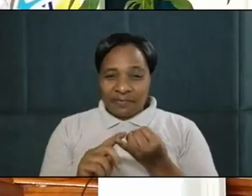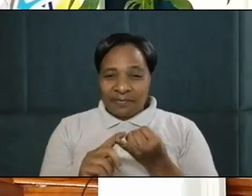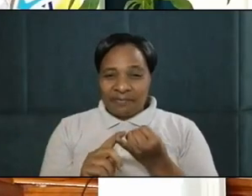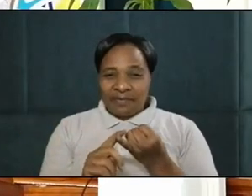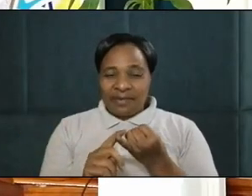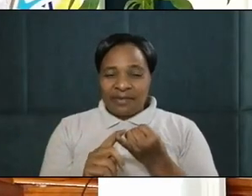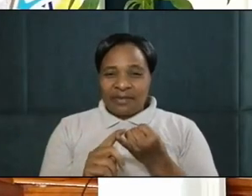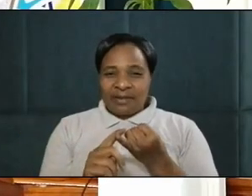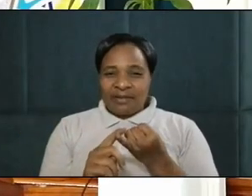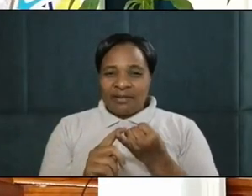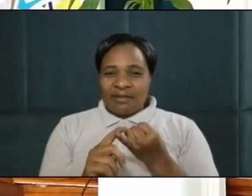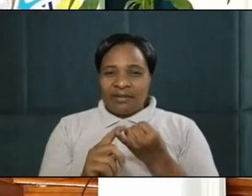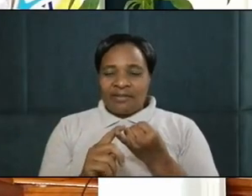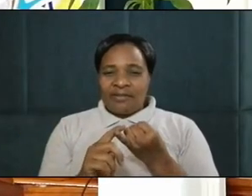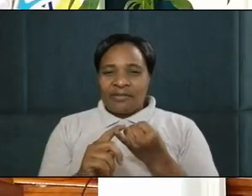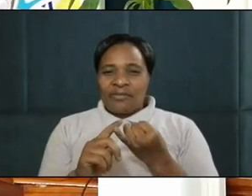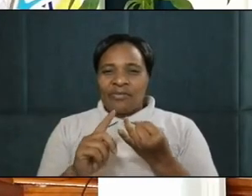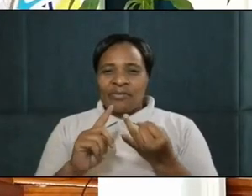Any?